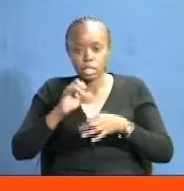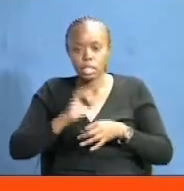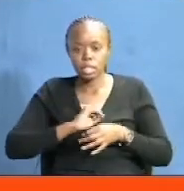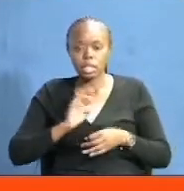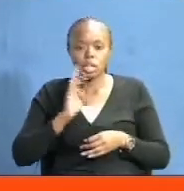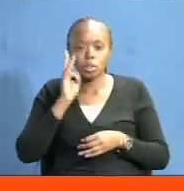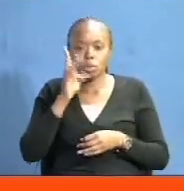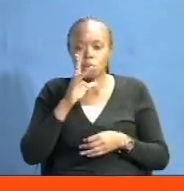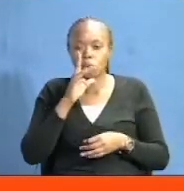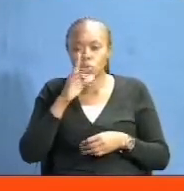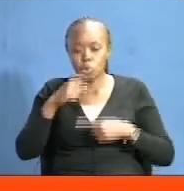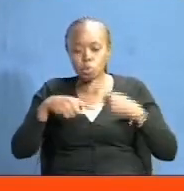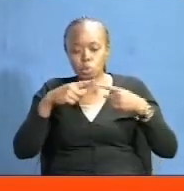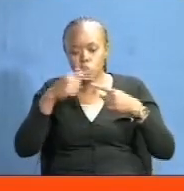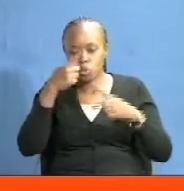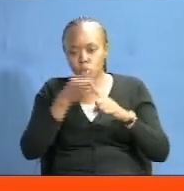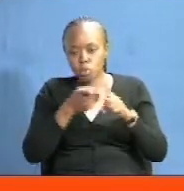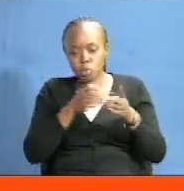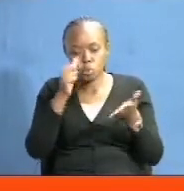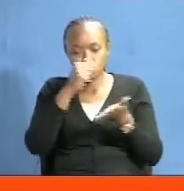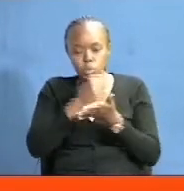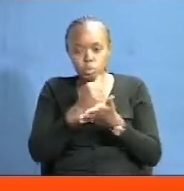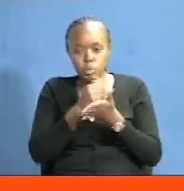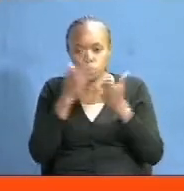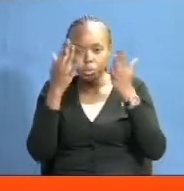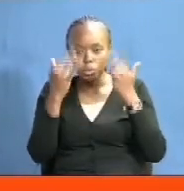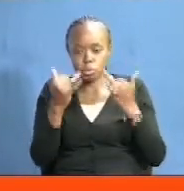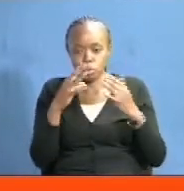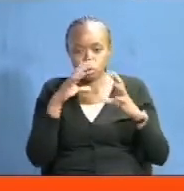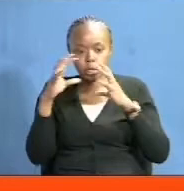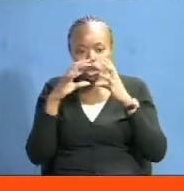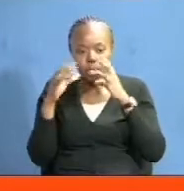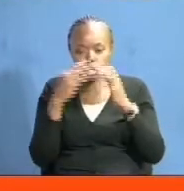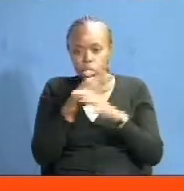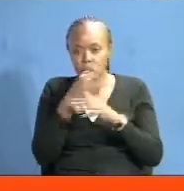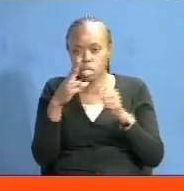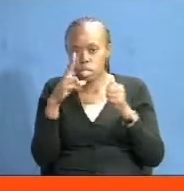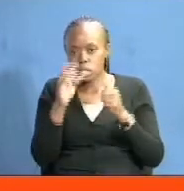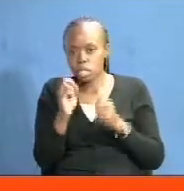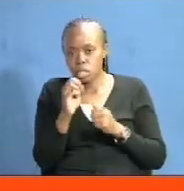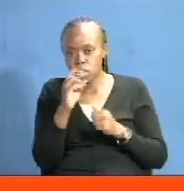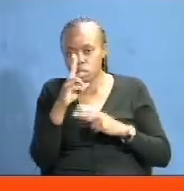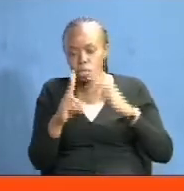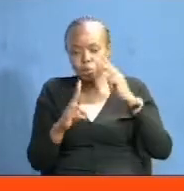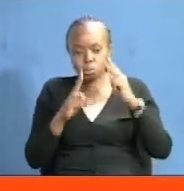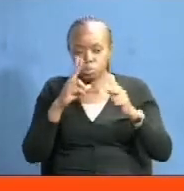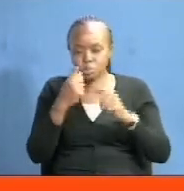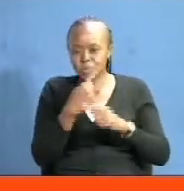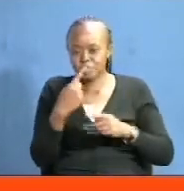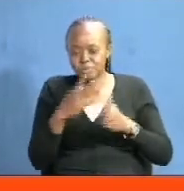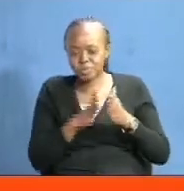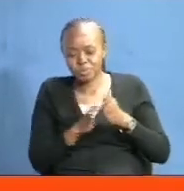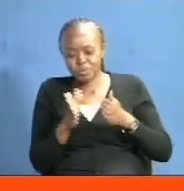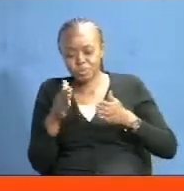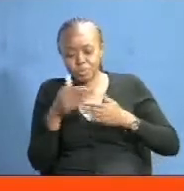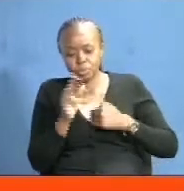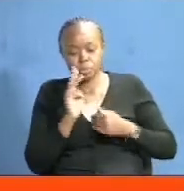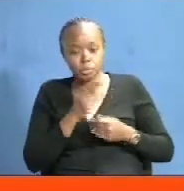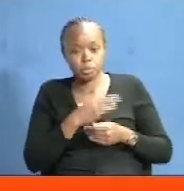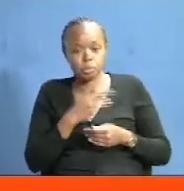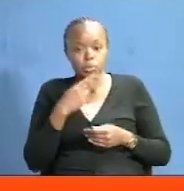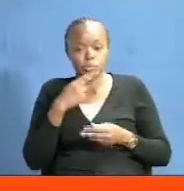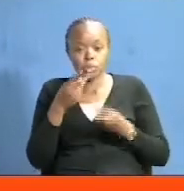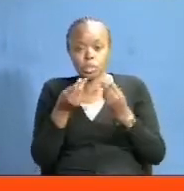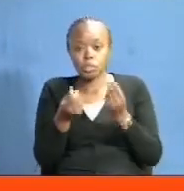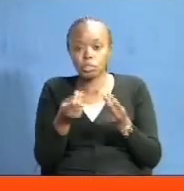not definitely run for office. Right. Now, talking of 2022, the general elections are just around the corner. We are